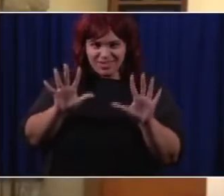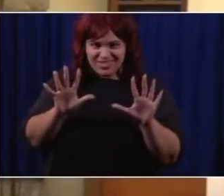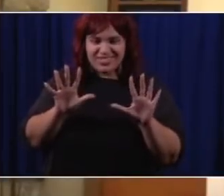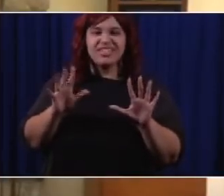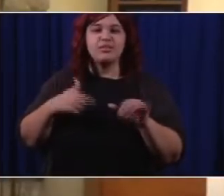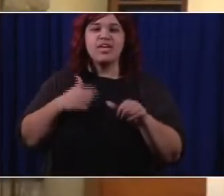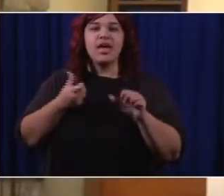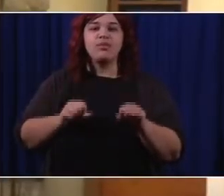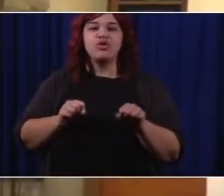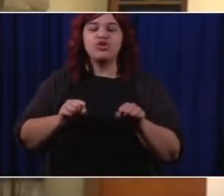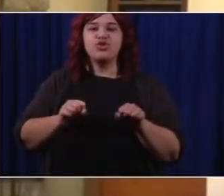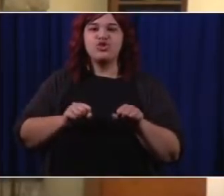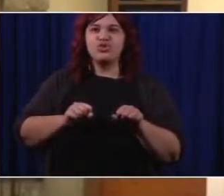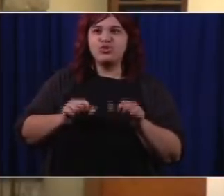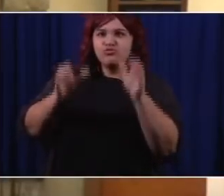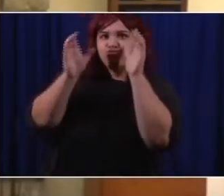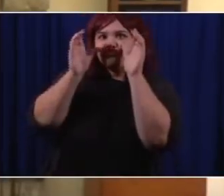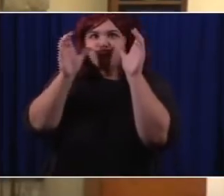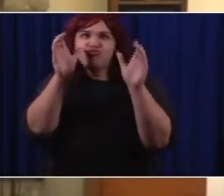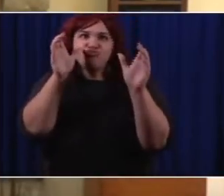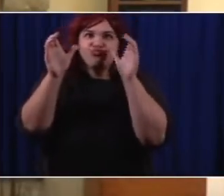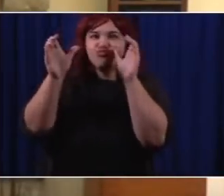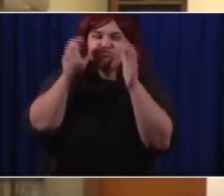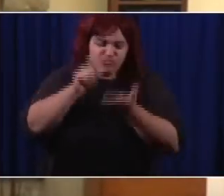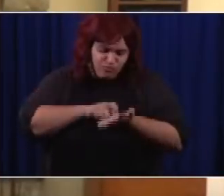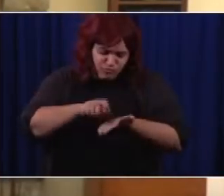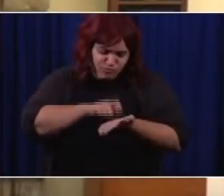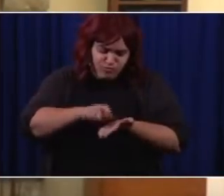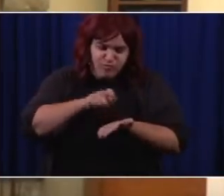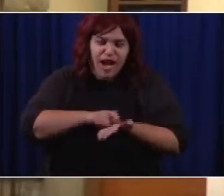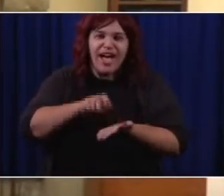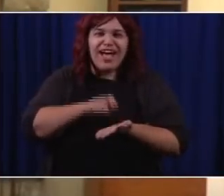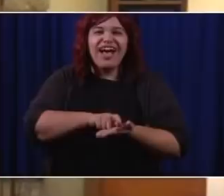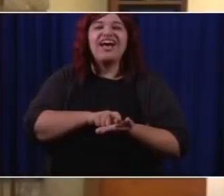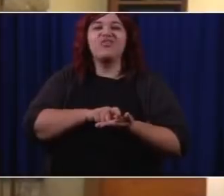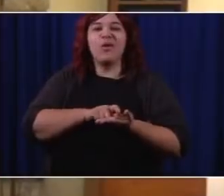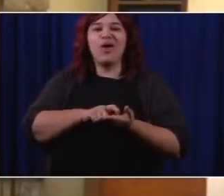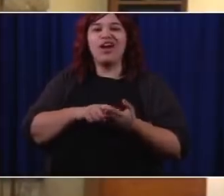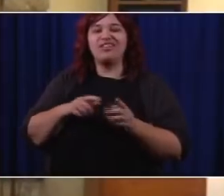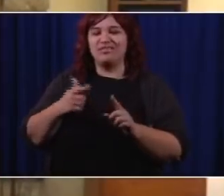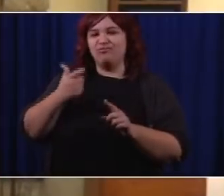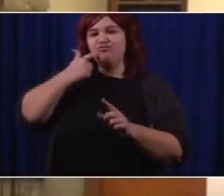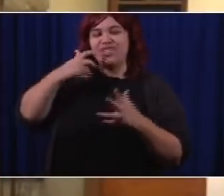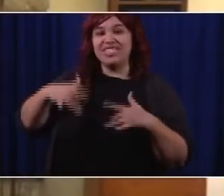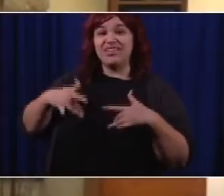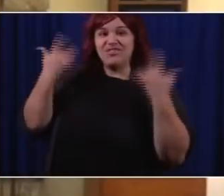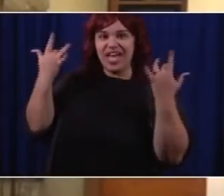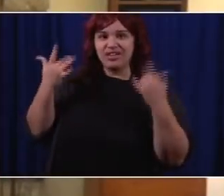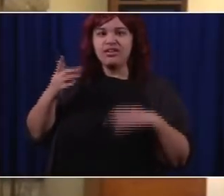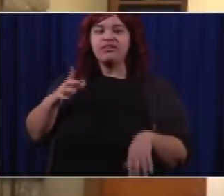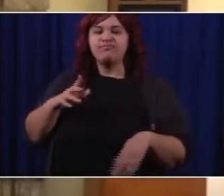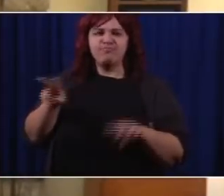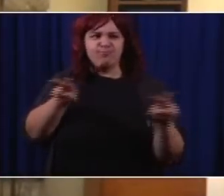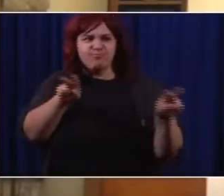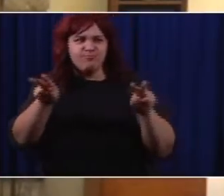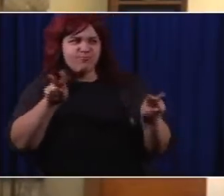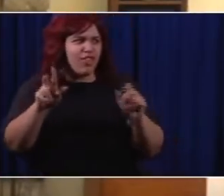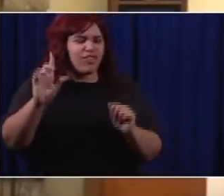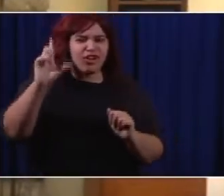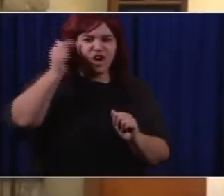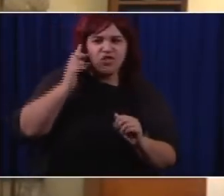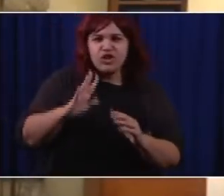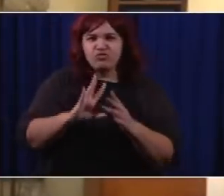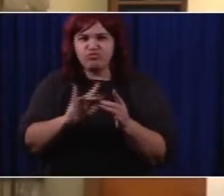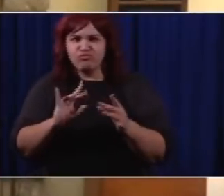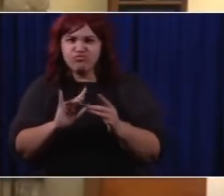in doing that, I get to see how the governors try to needle their way between conservatives that are worried about overreach